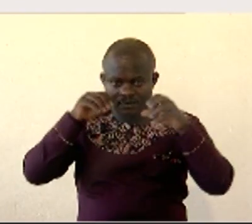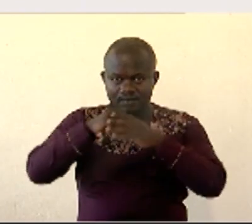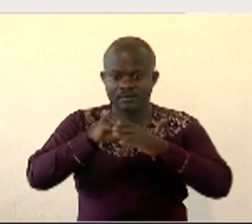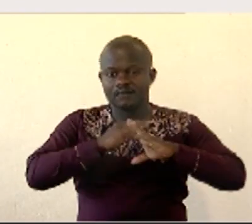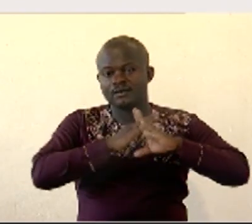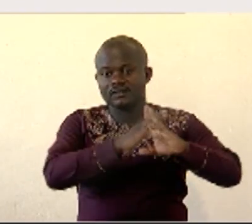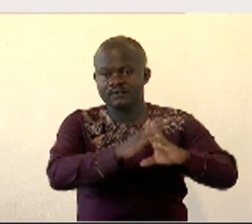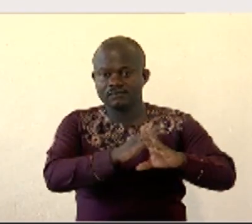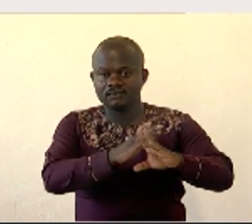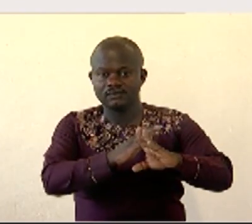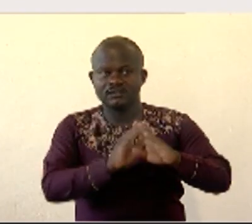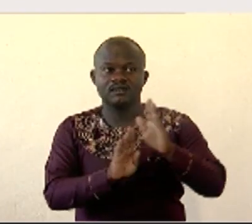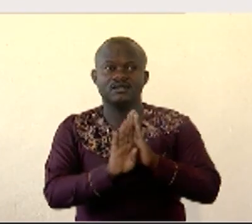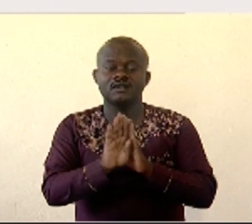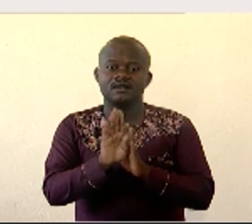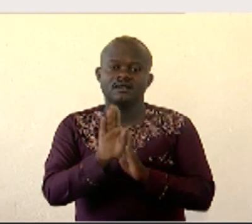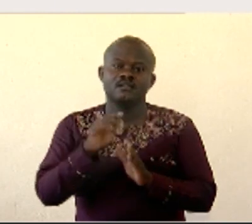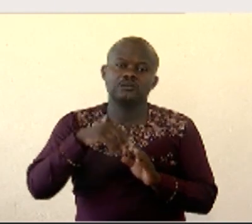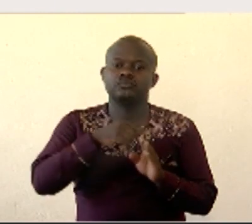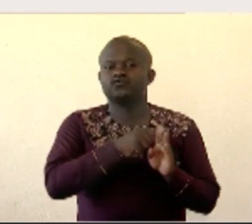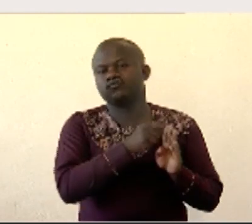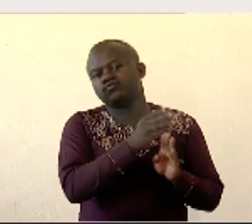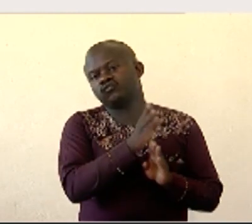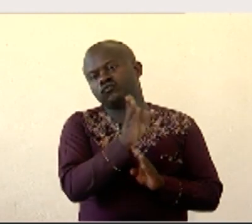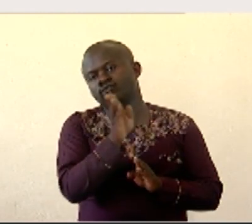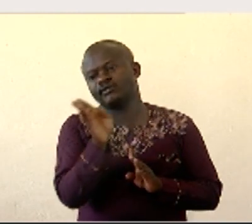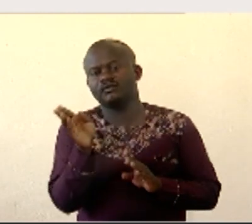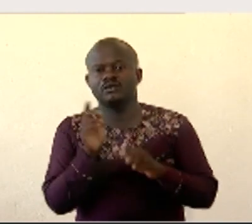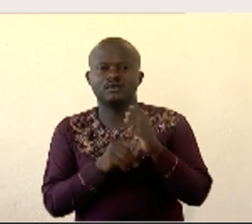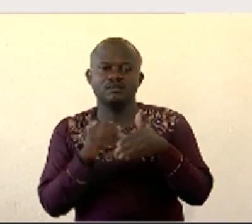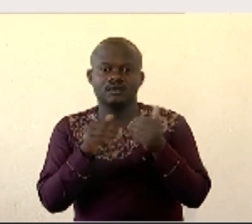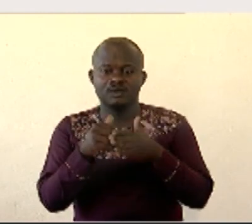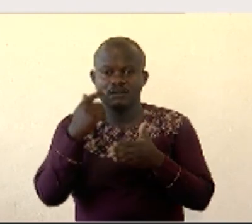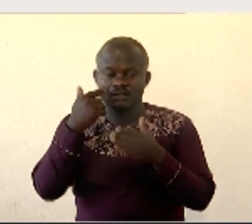of photosynthesis. But when it continues, it reaches what you call,